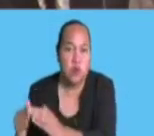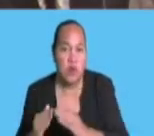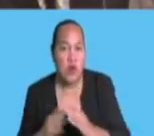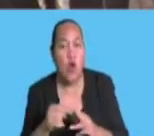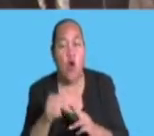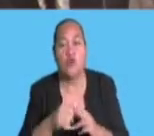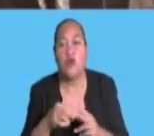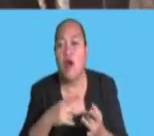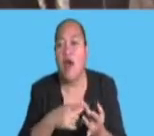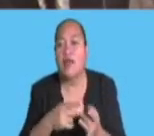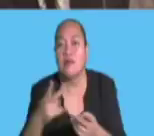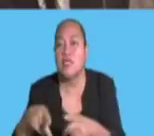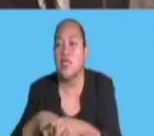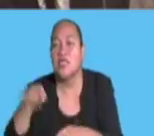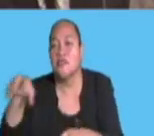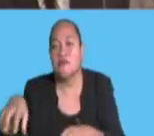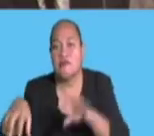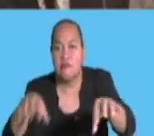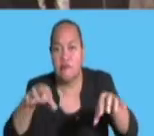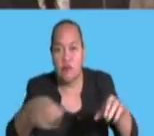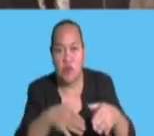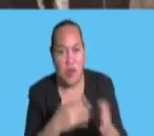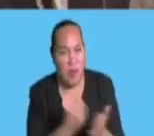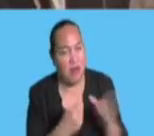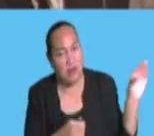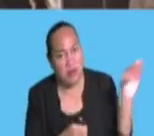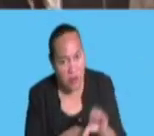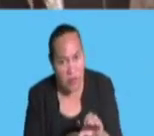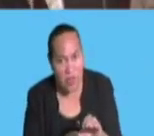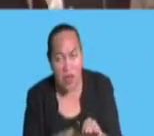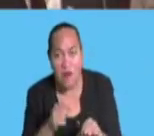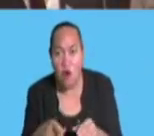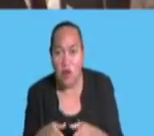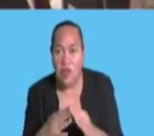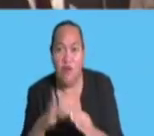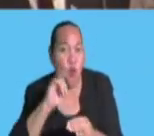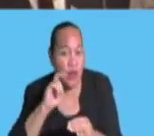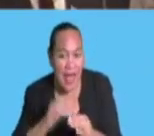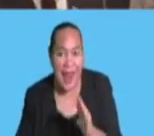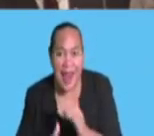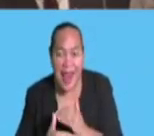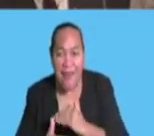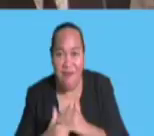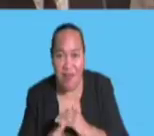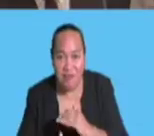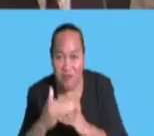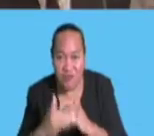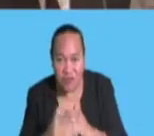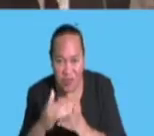outer island stations on Viwa and Undu Point, and 265,000 for the installation of water level and rainfall